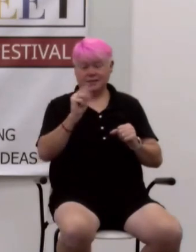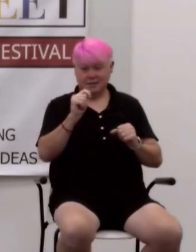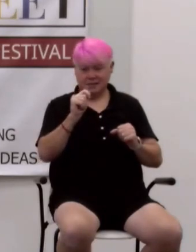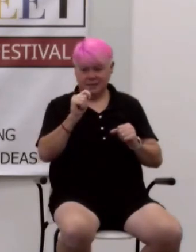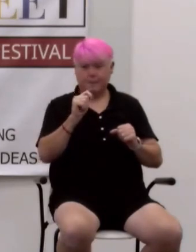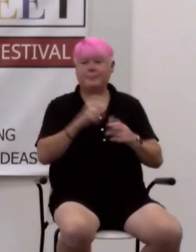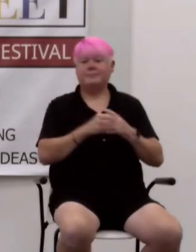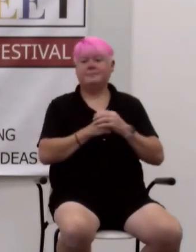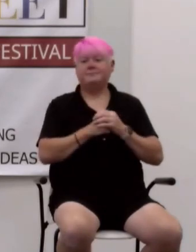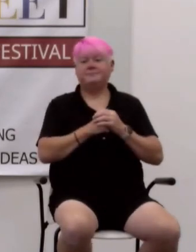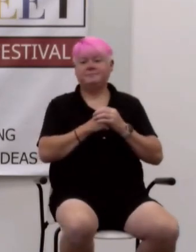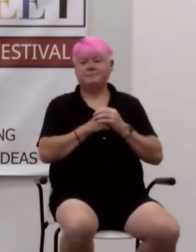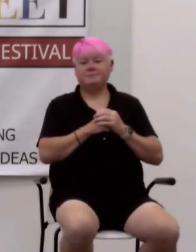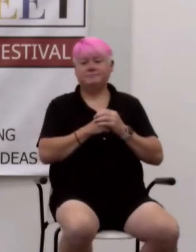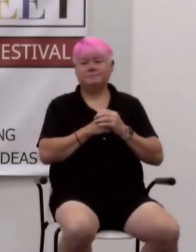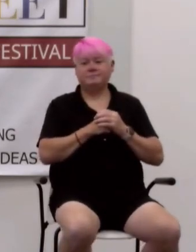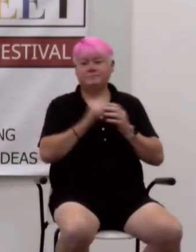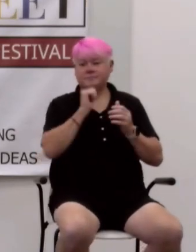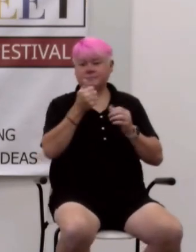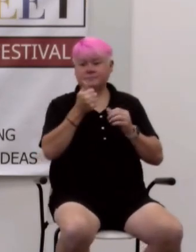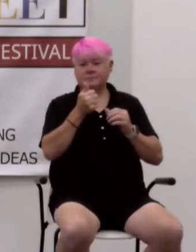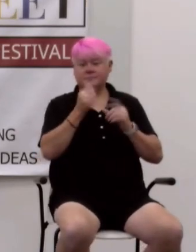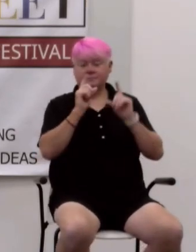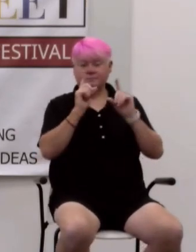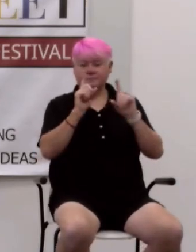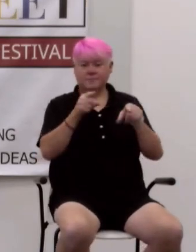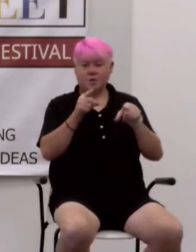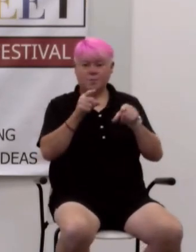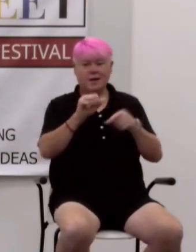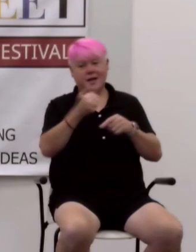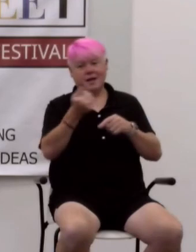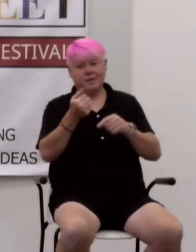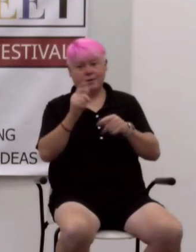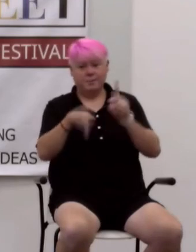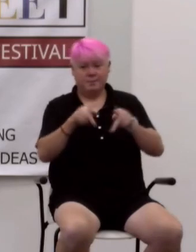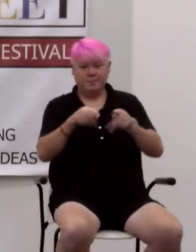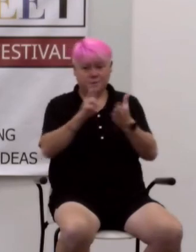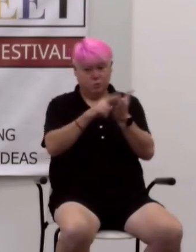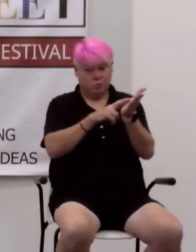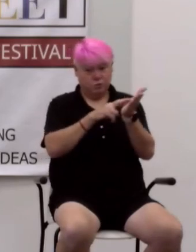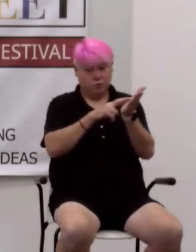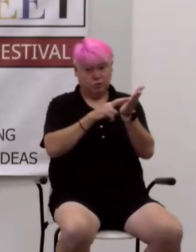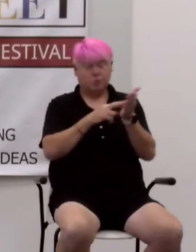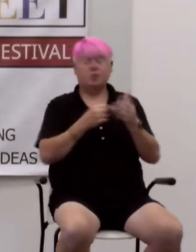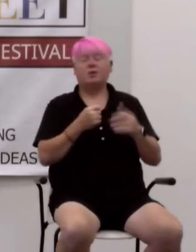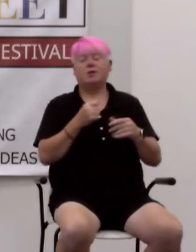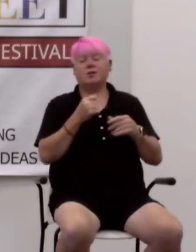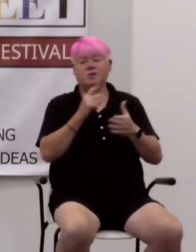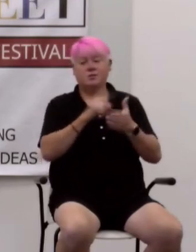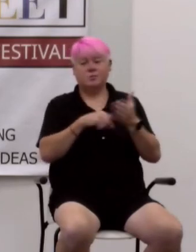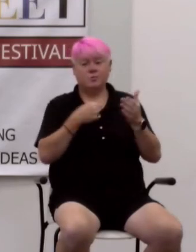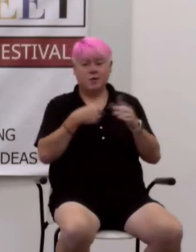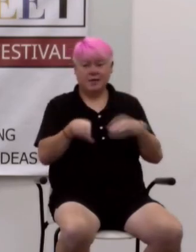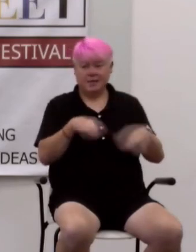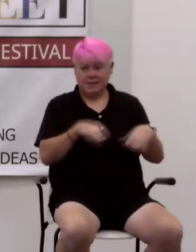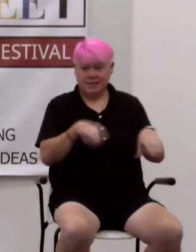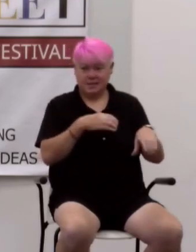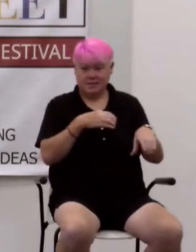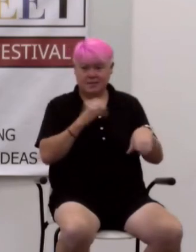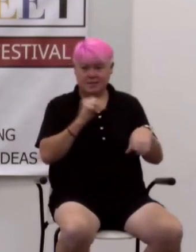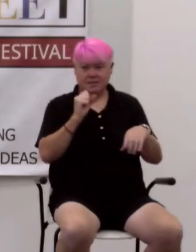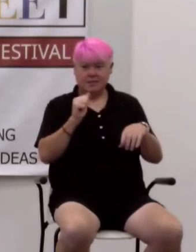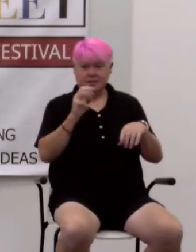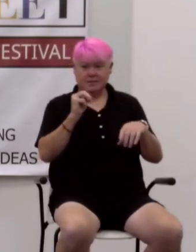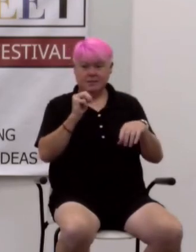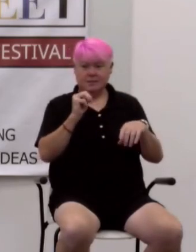who doesn't go by other people's rules. So what I did was, Samson himself